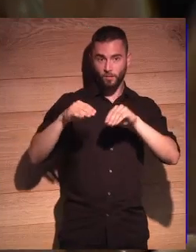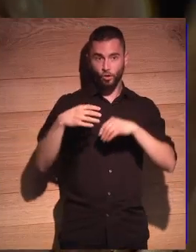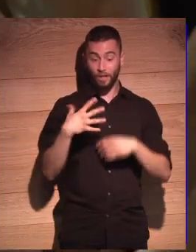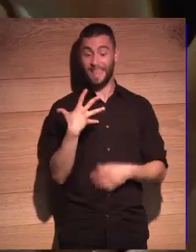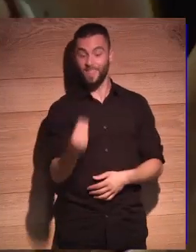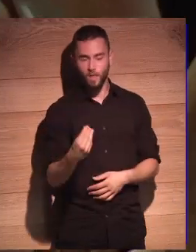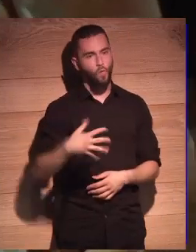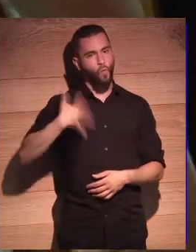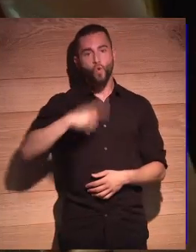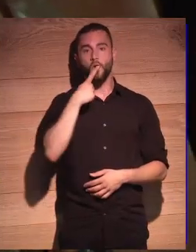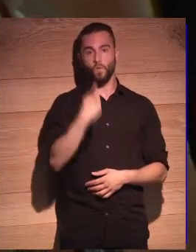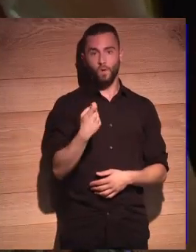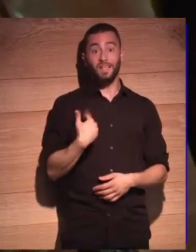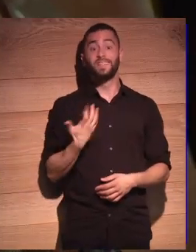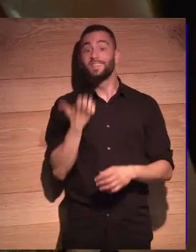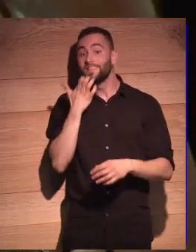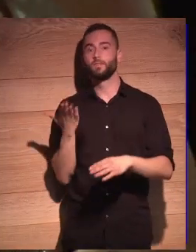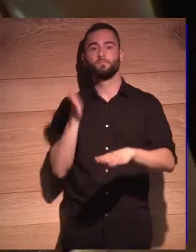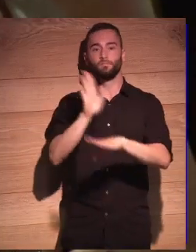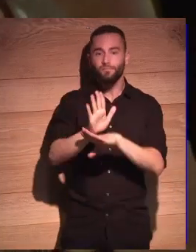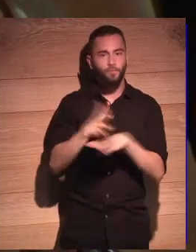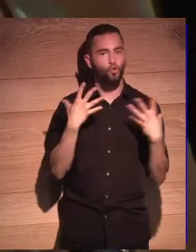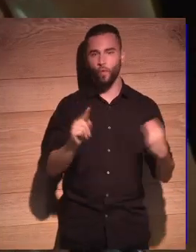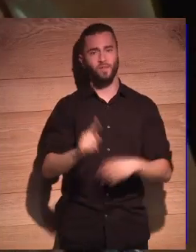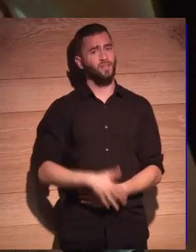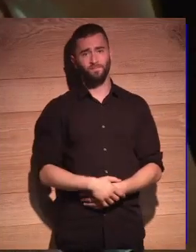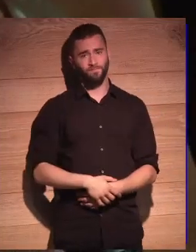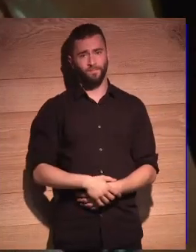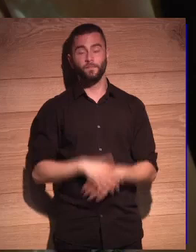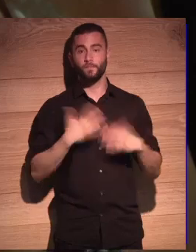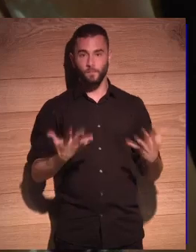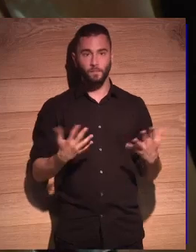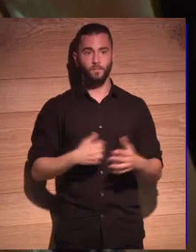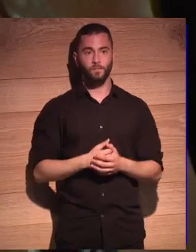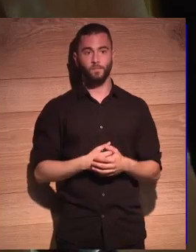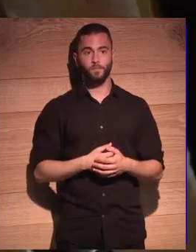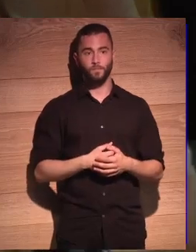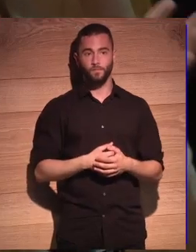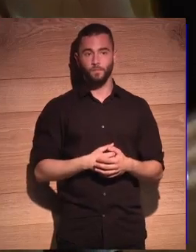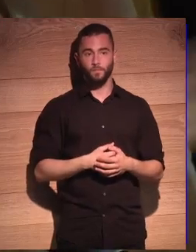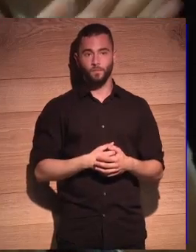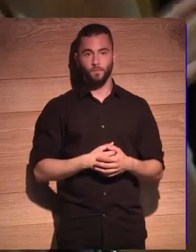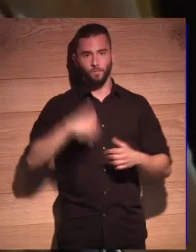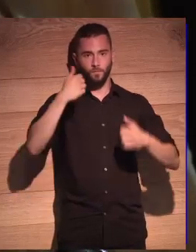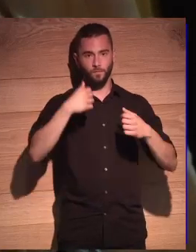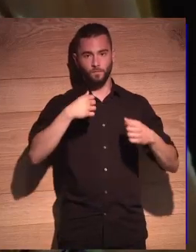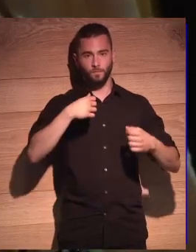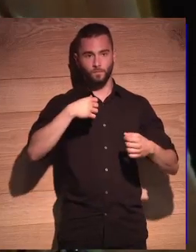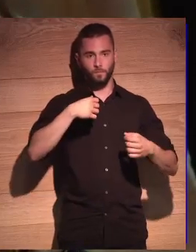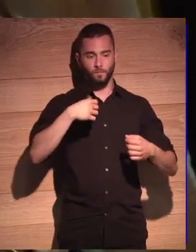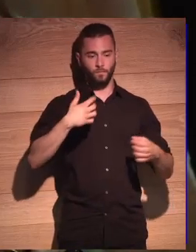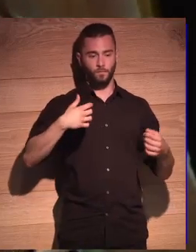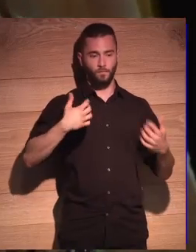to make people and train people and educated people understand what's going on. Obviously,